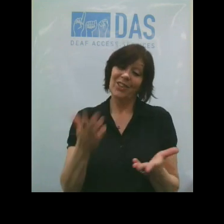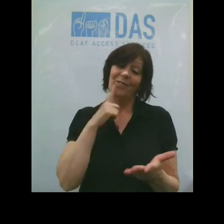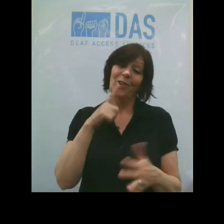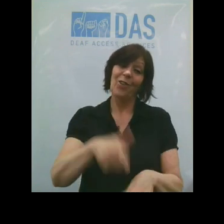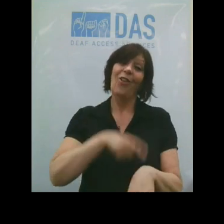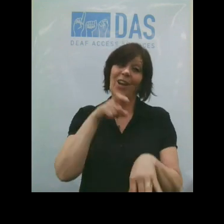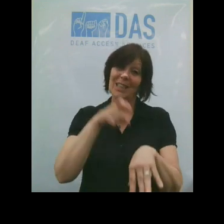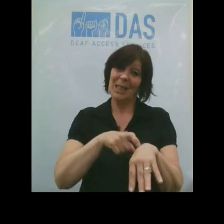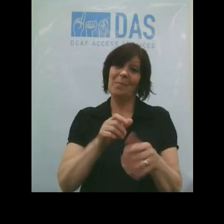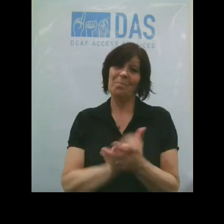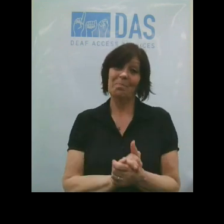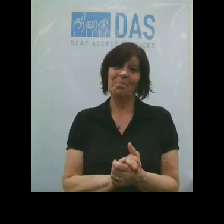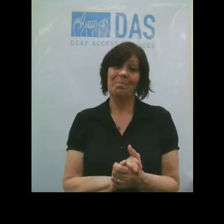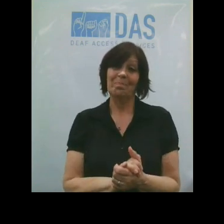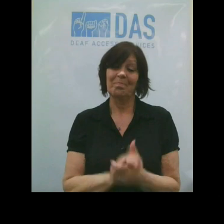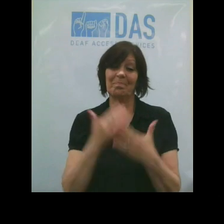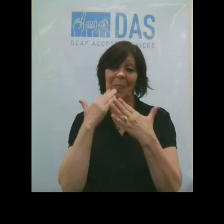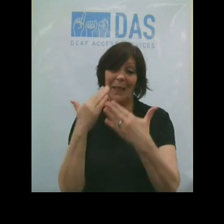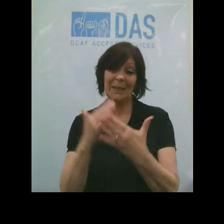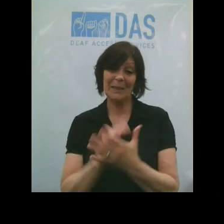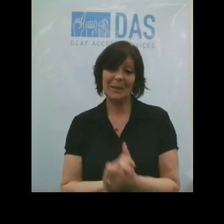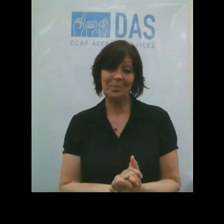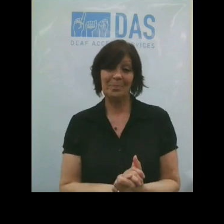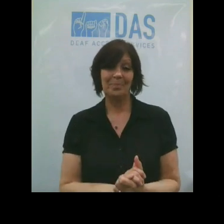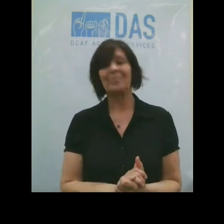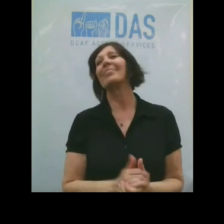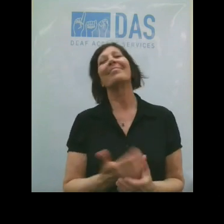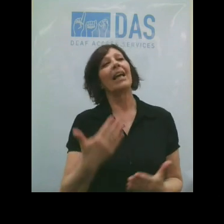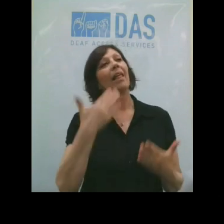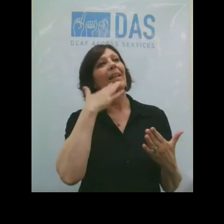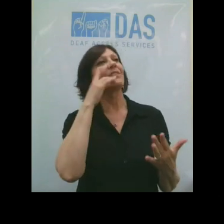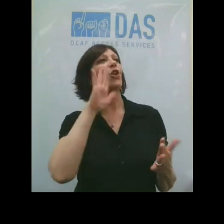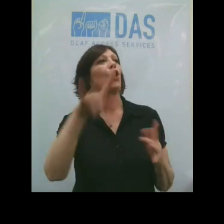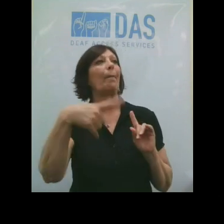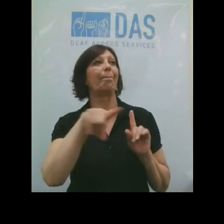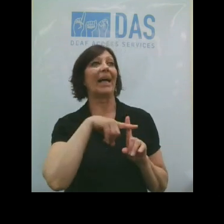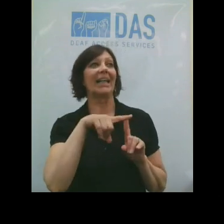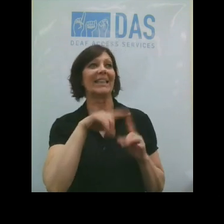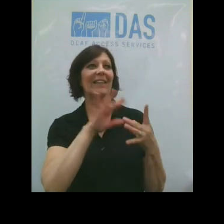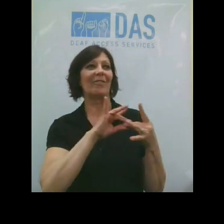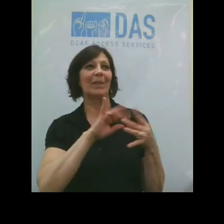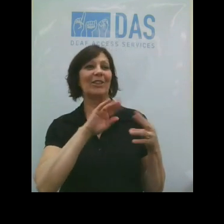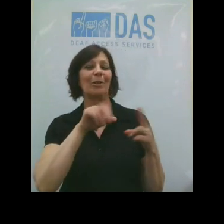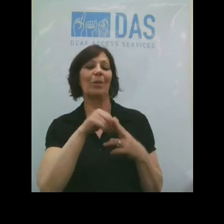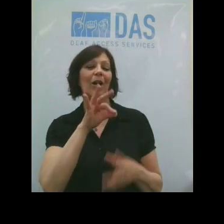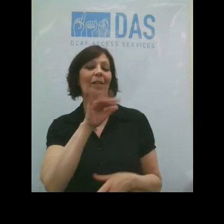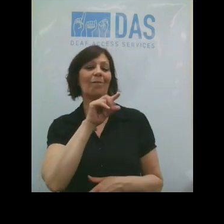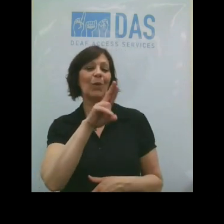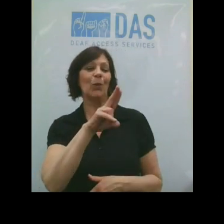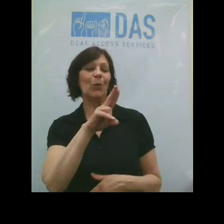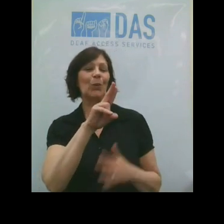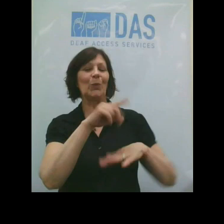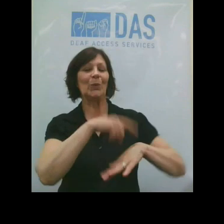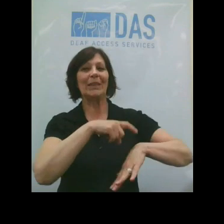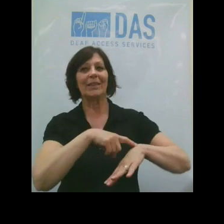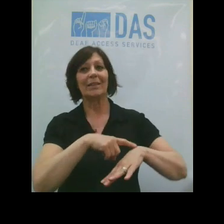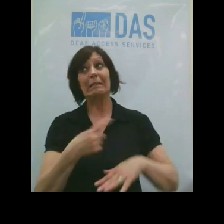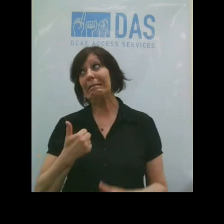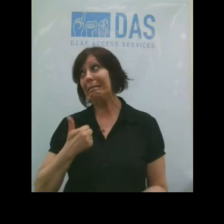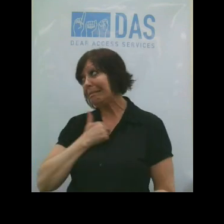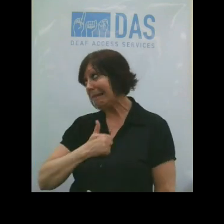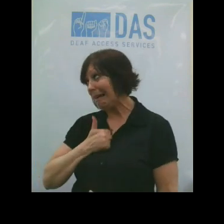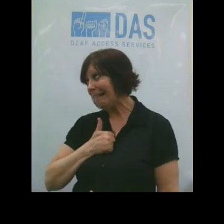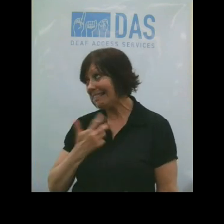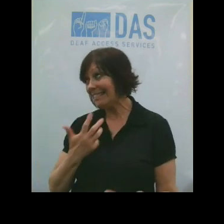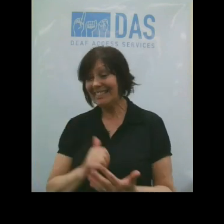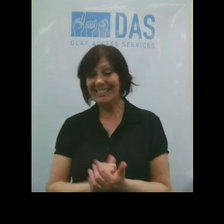long time. Thanks. Thanks for that positive message, Doctor, about flu season. Sorry. Oh, she is a pediatrician.